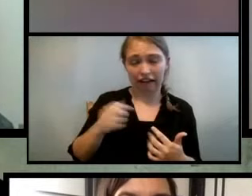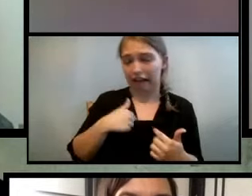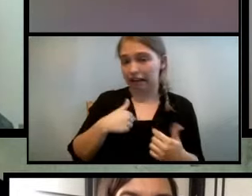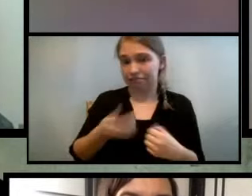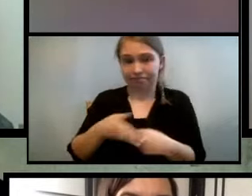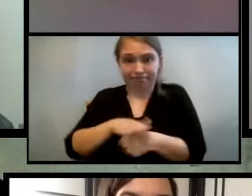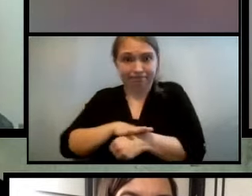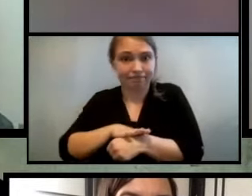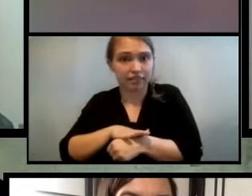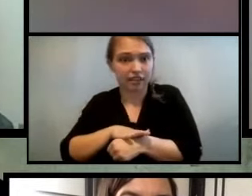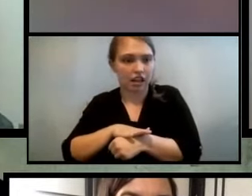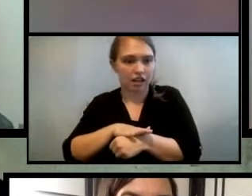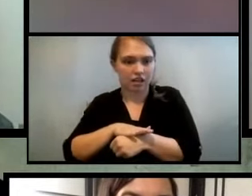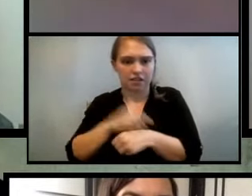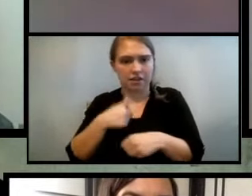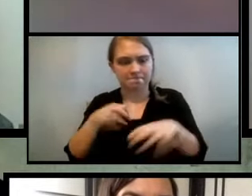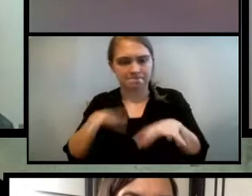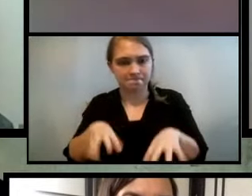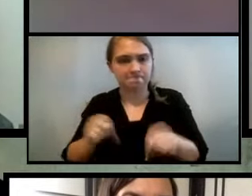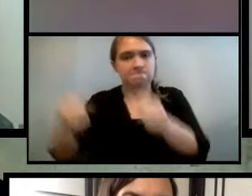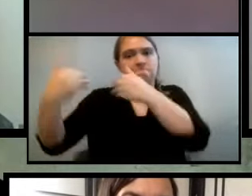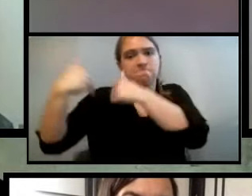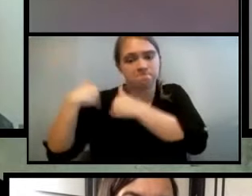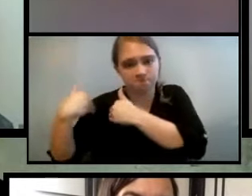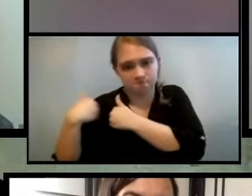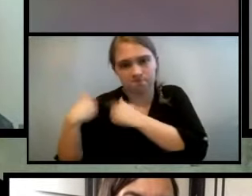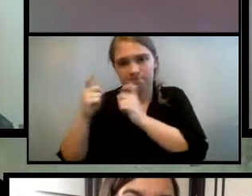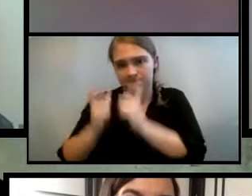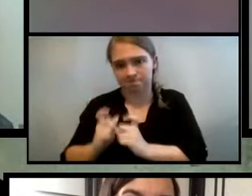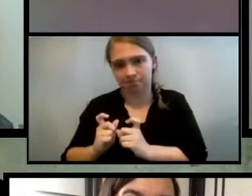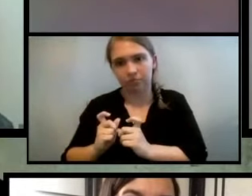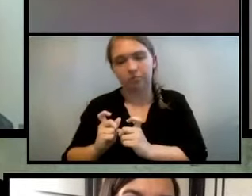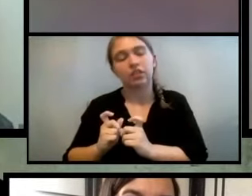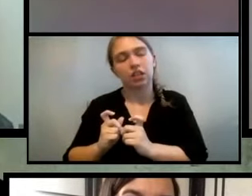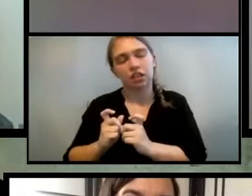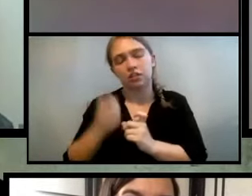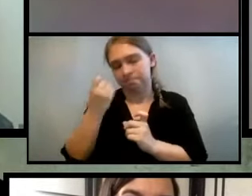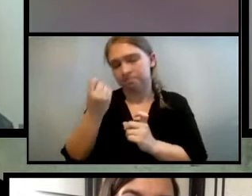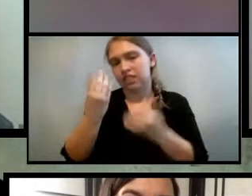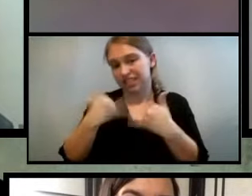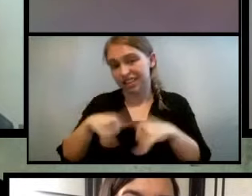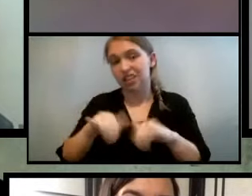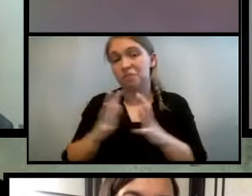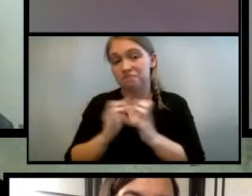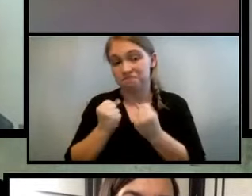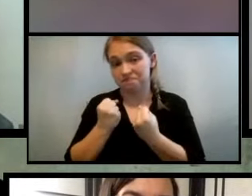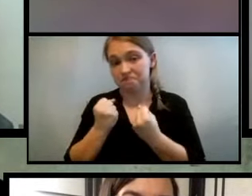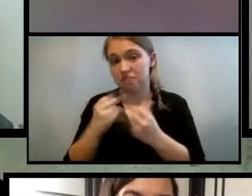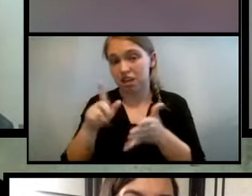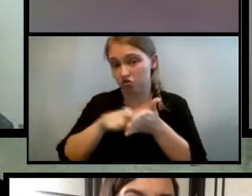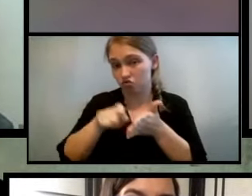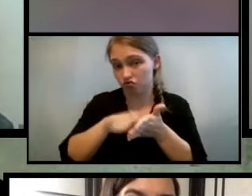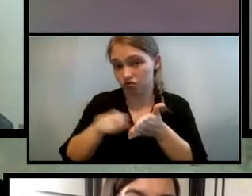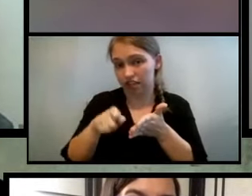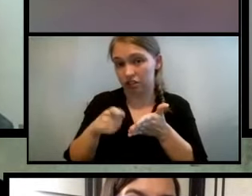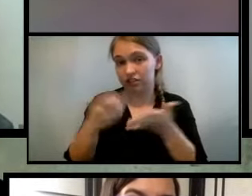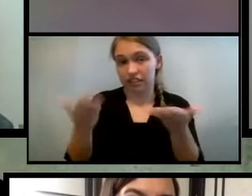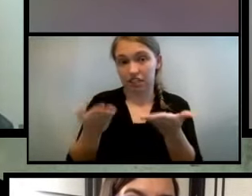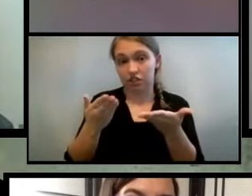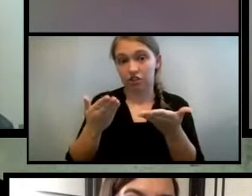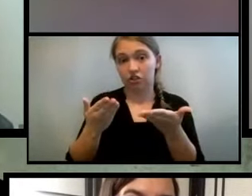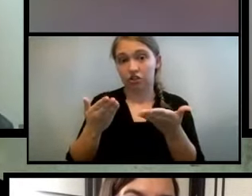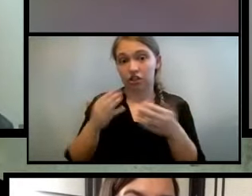ways. I'm not sure there's still a lot more writers on the continent than there are